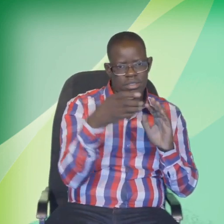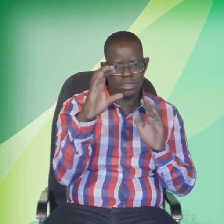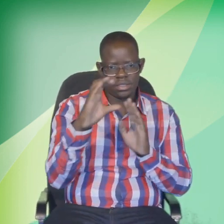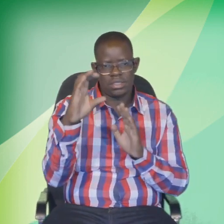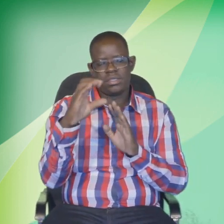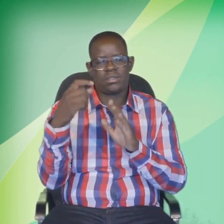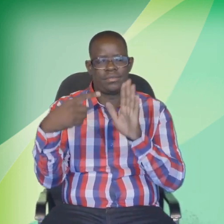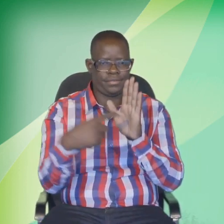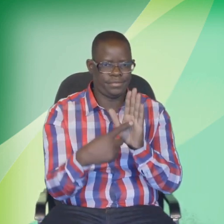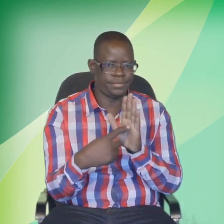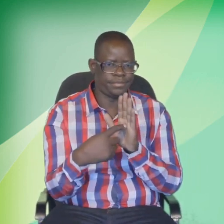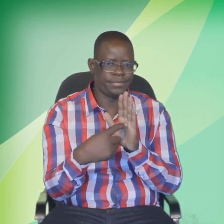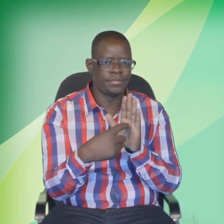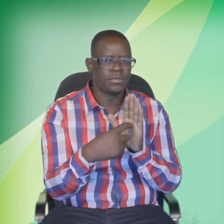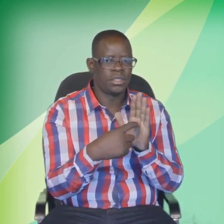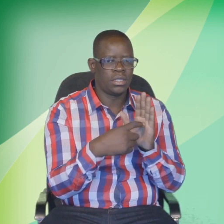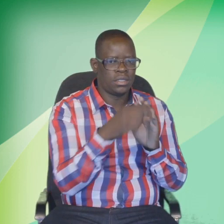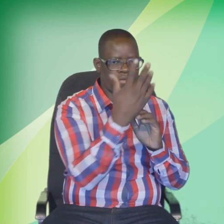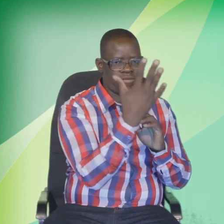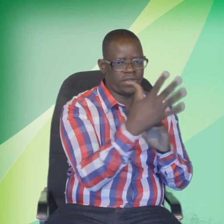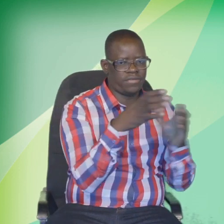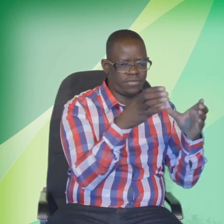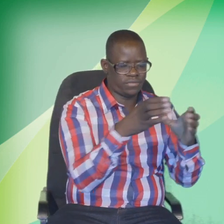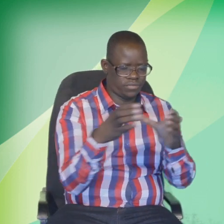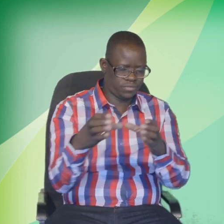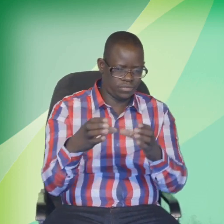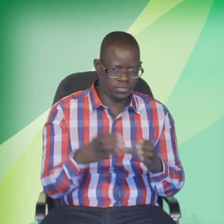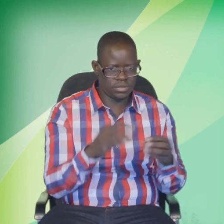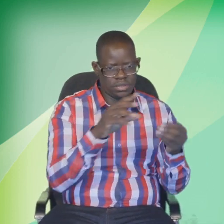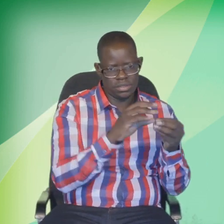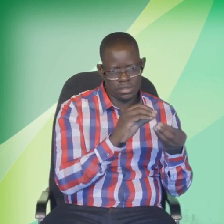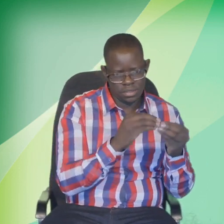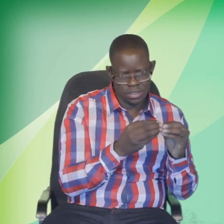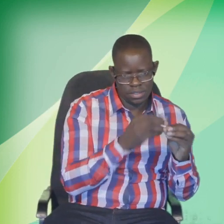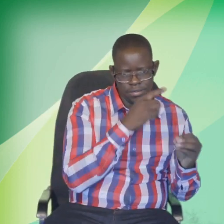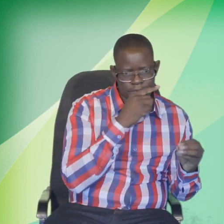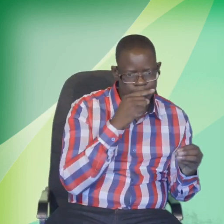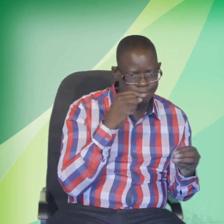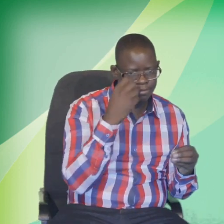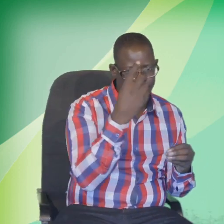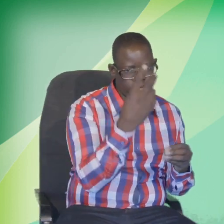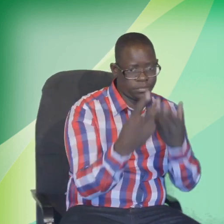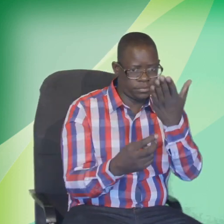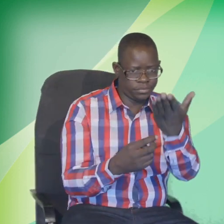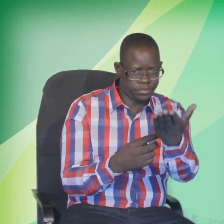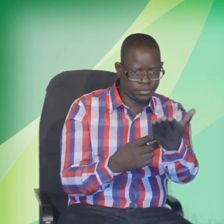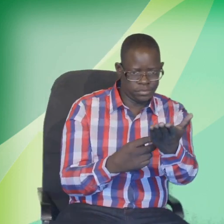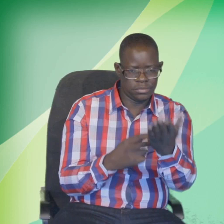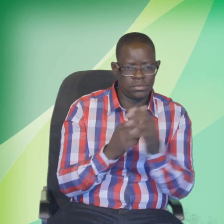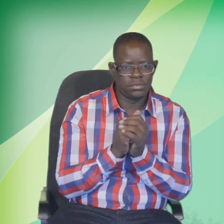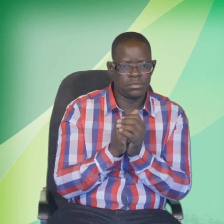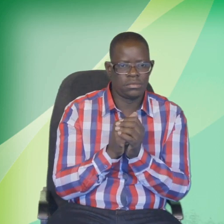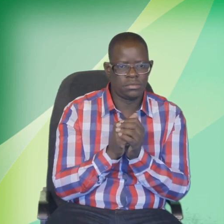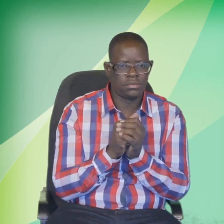will have a credit entry. There are 5 main groups of accounts, namely assets, owner's equity,